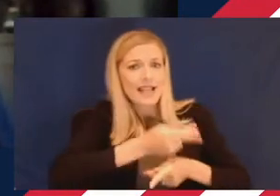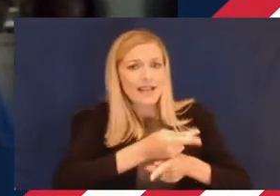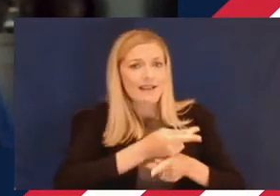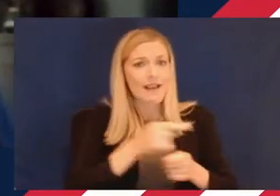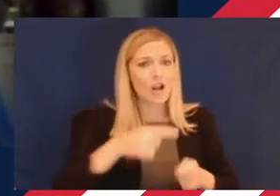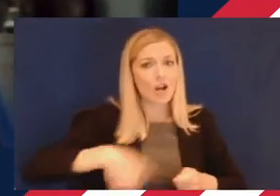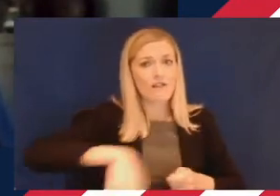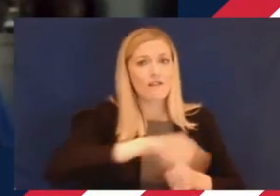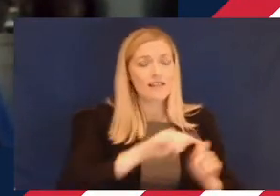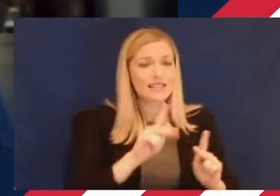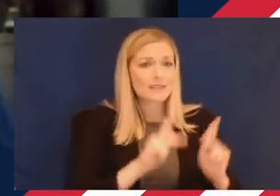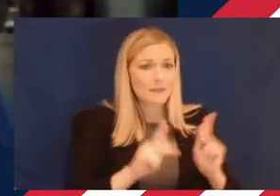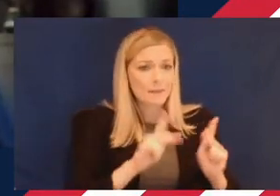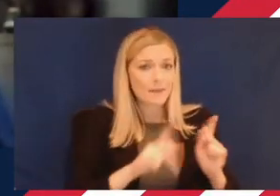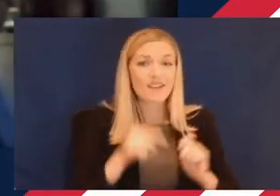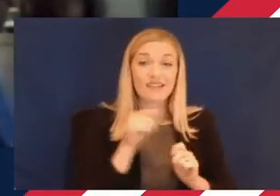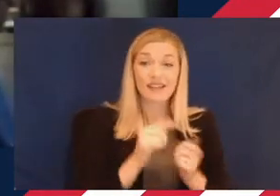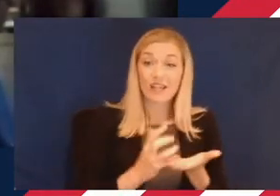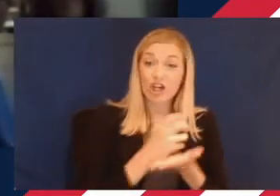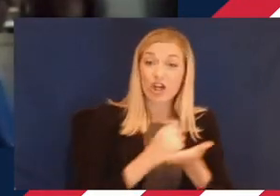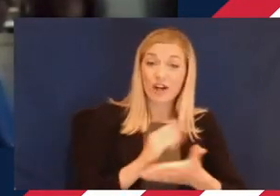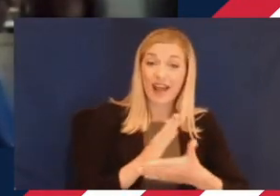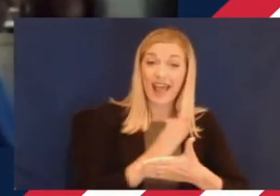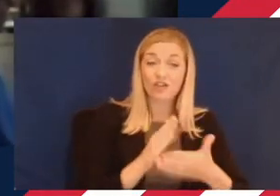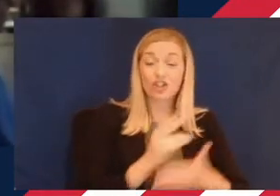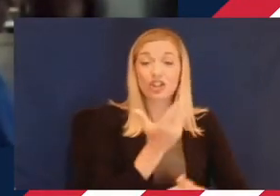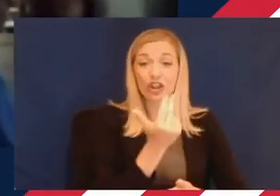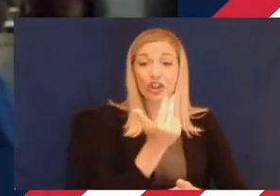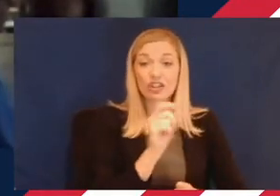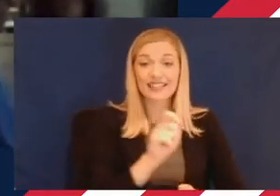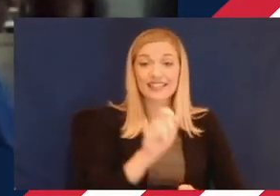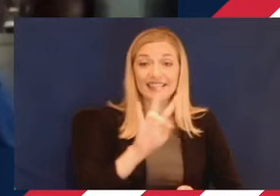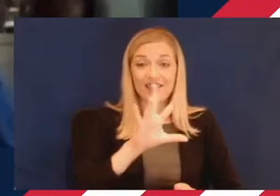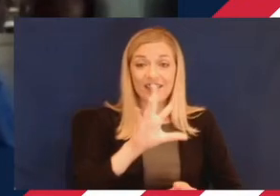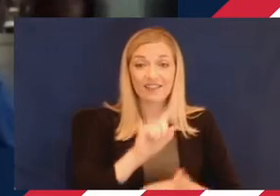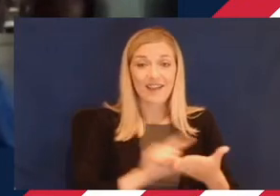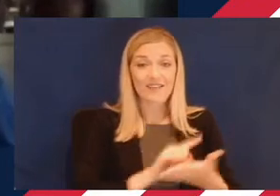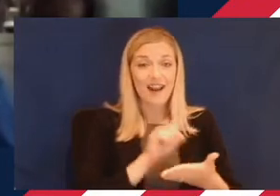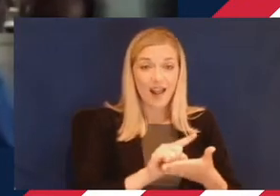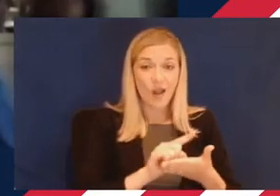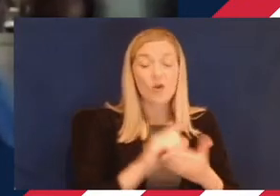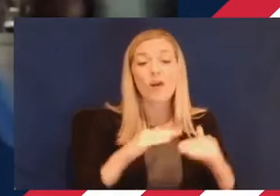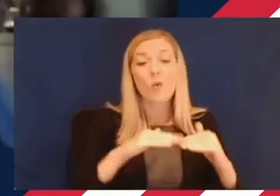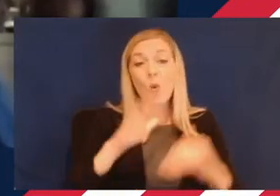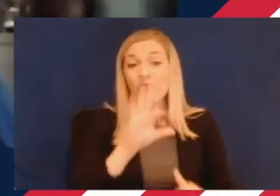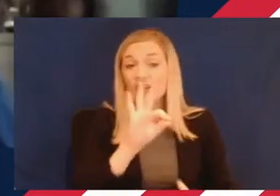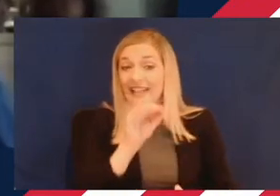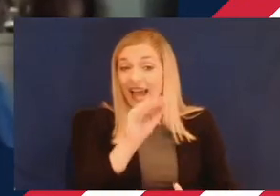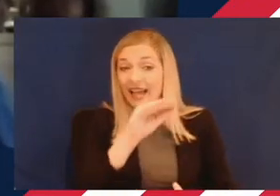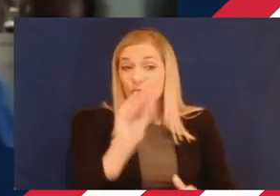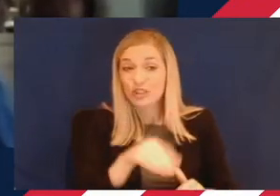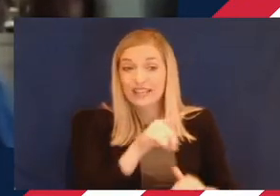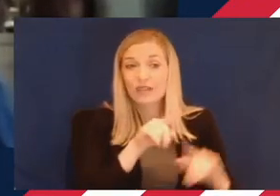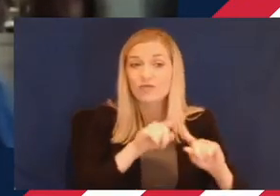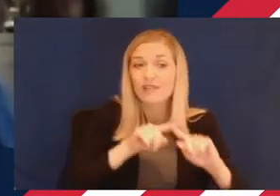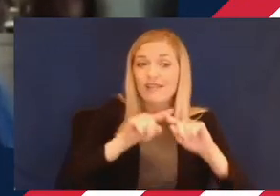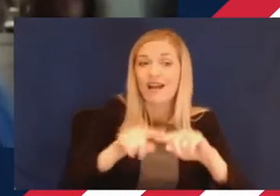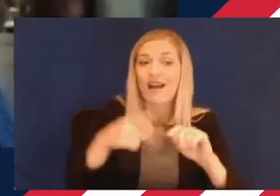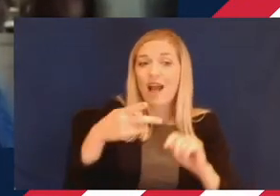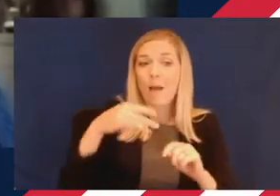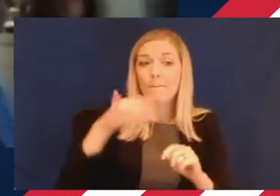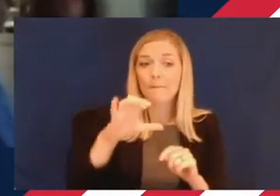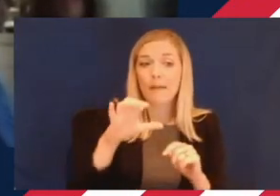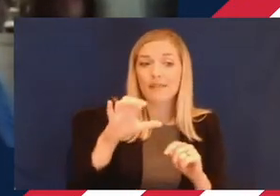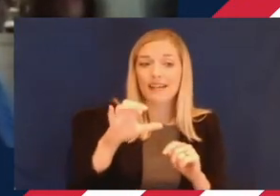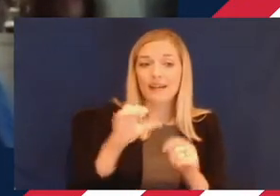average $13.75 an hour, and over 90% relying on publicly funded healthcare